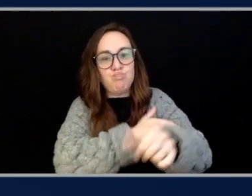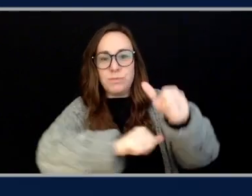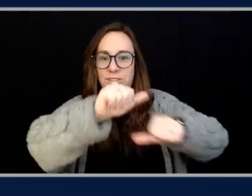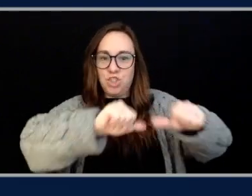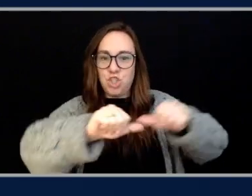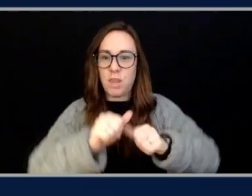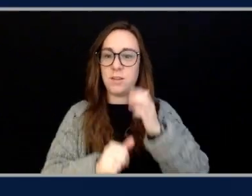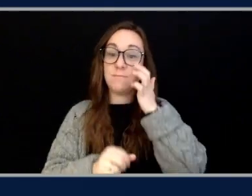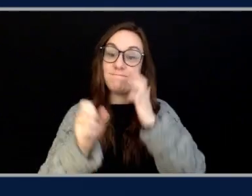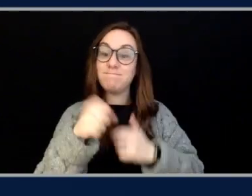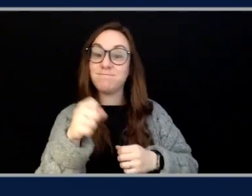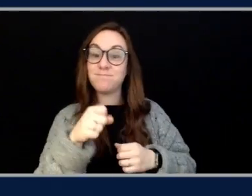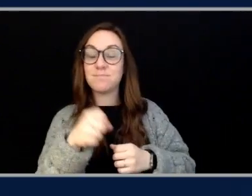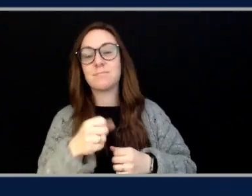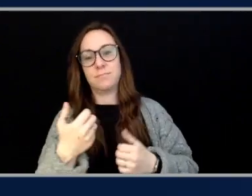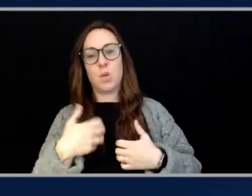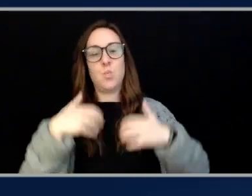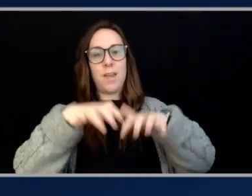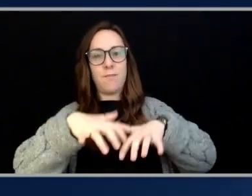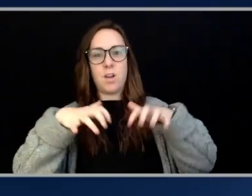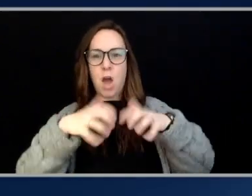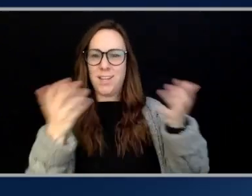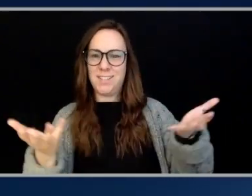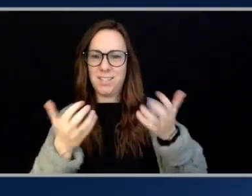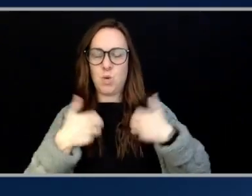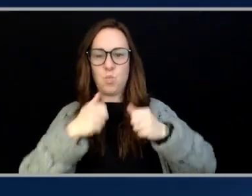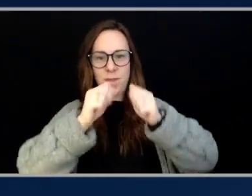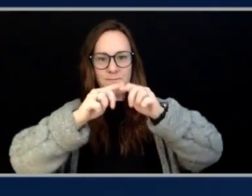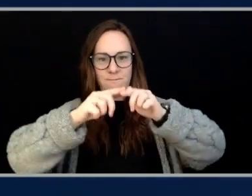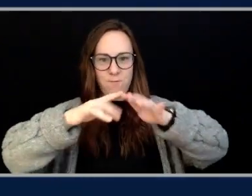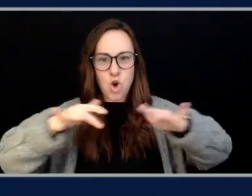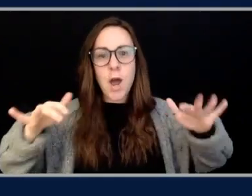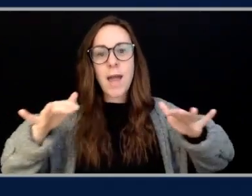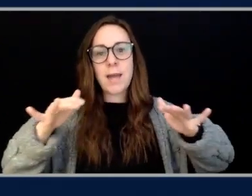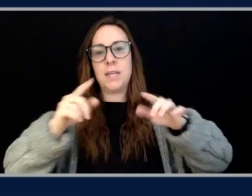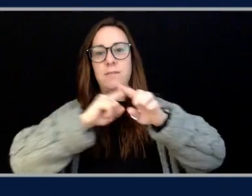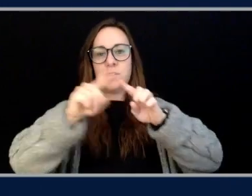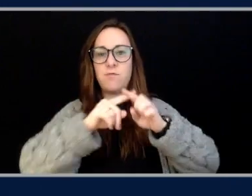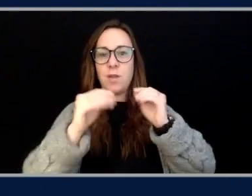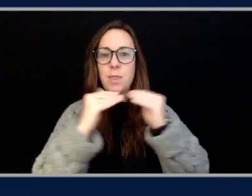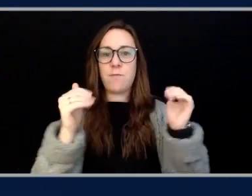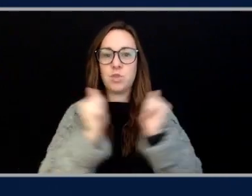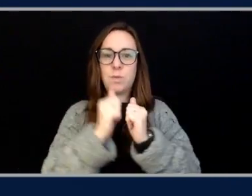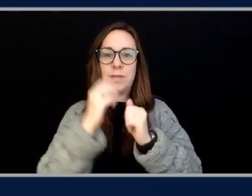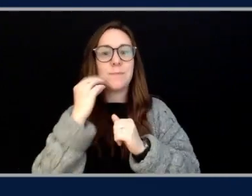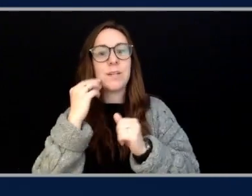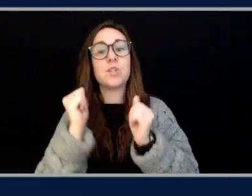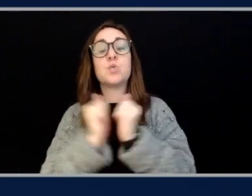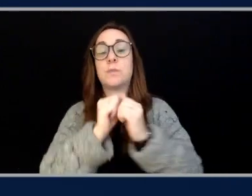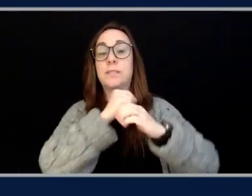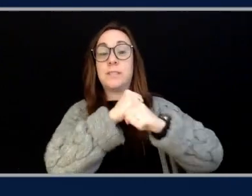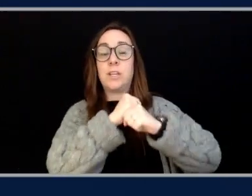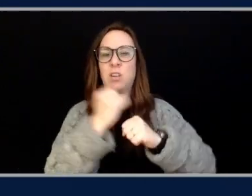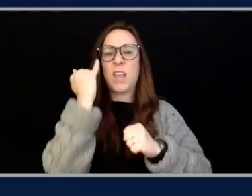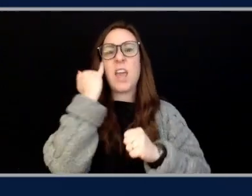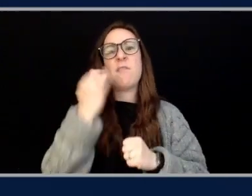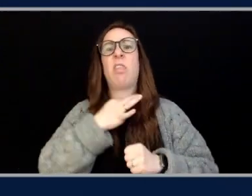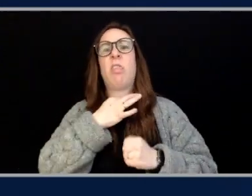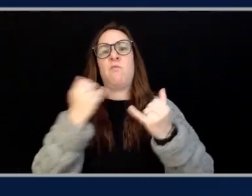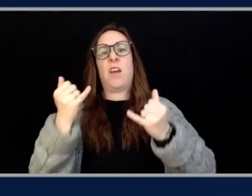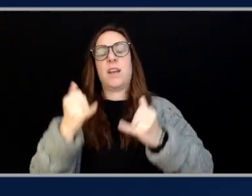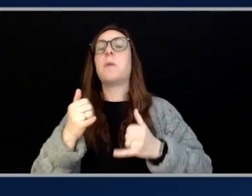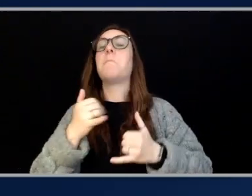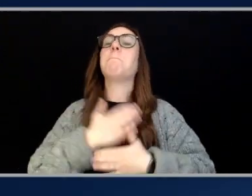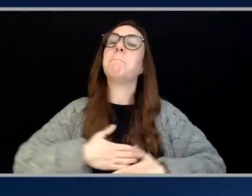an audience here with a variety of different levels of experience with security. If you have questions right now that you're curious about, please do feel